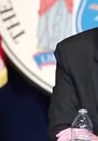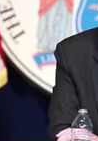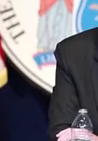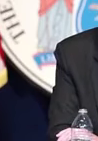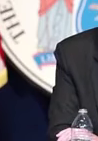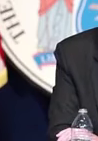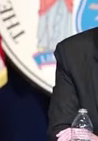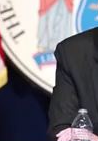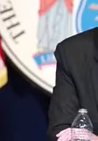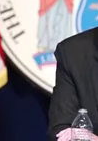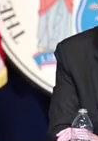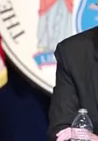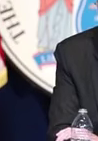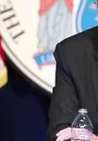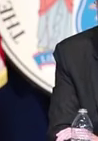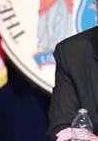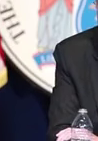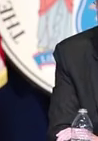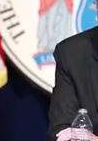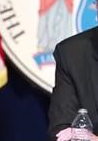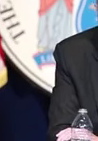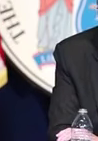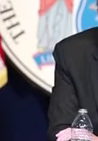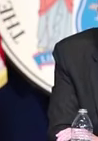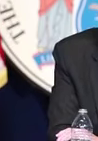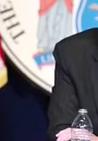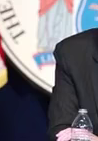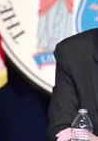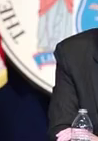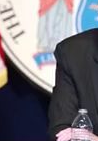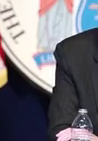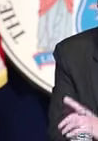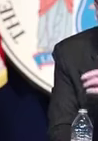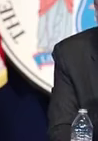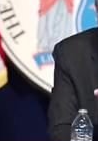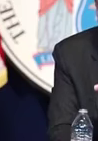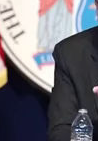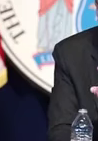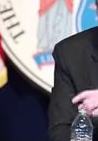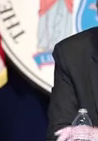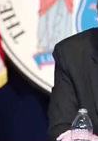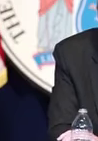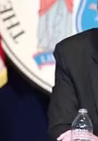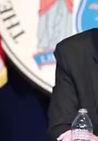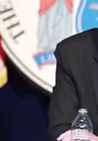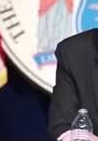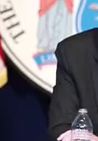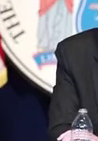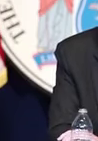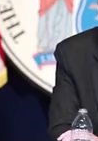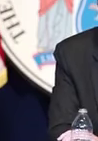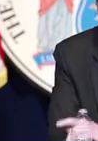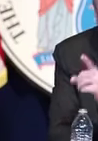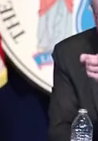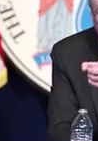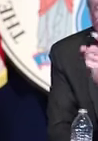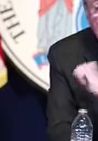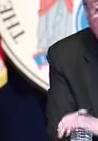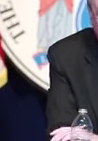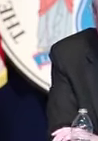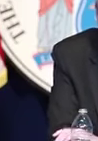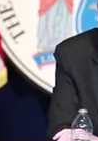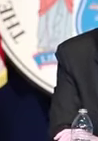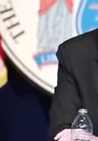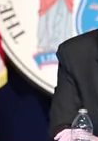can boomerang on us and bring about the worst case scenario. So let's stick together and let's keep working together. It is